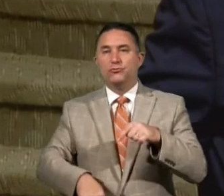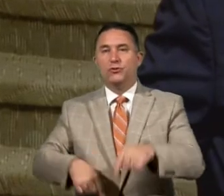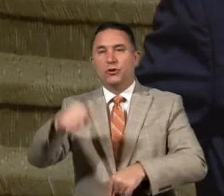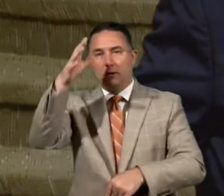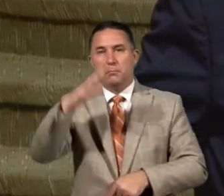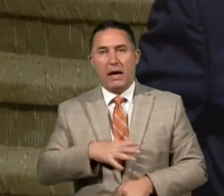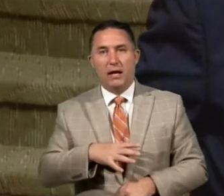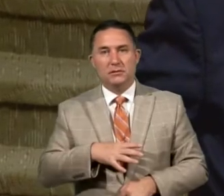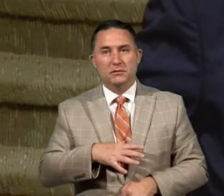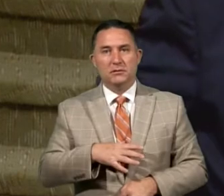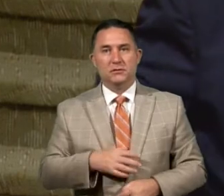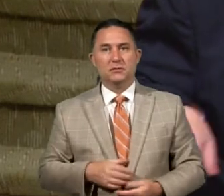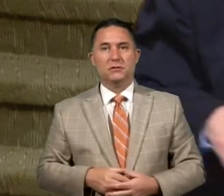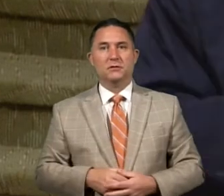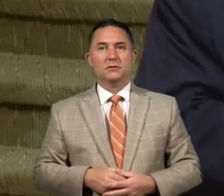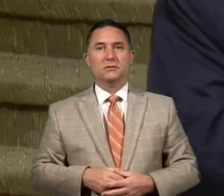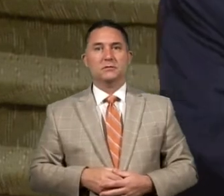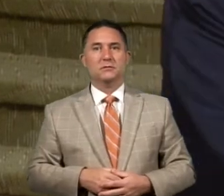men.